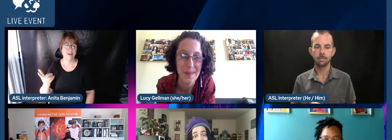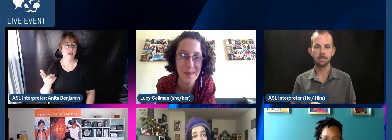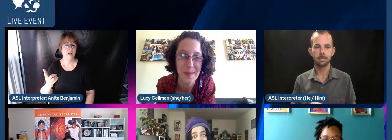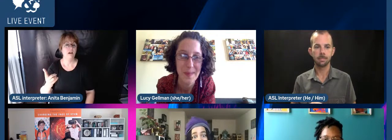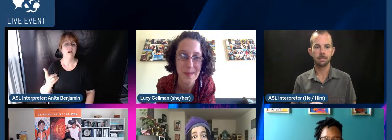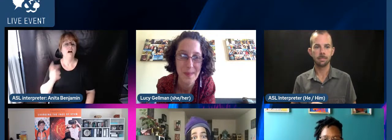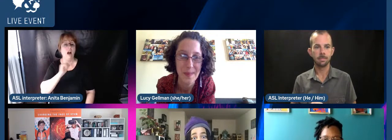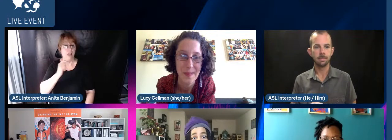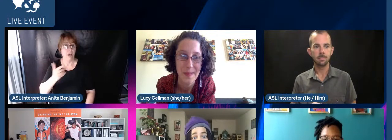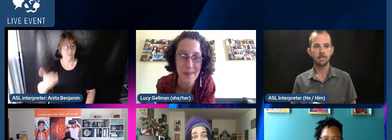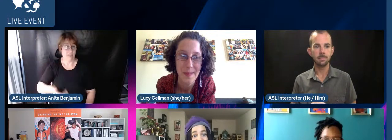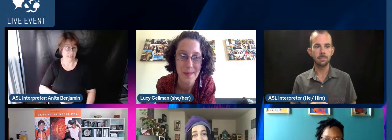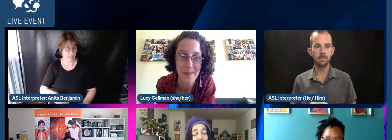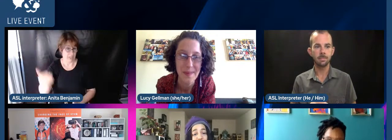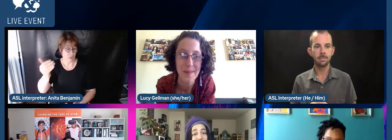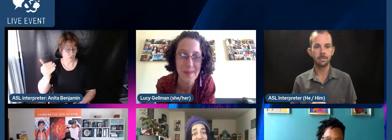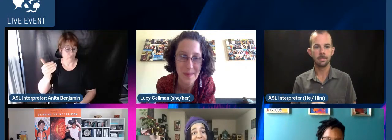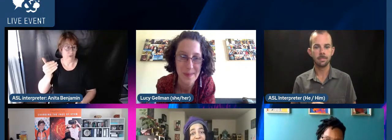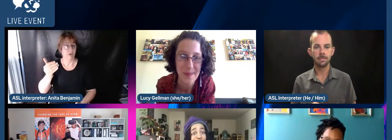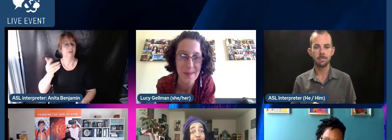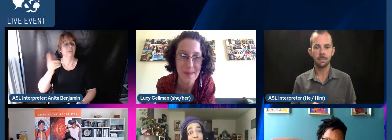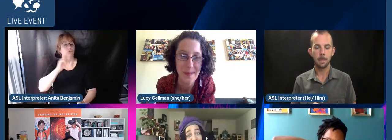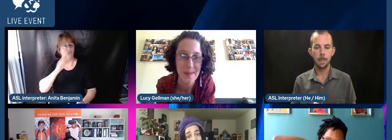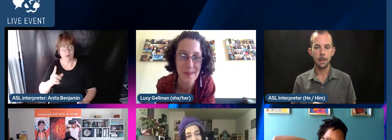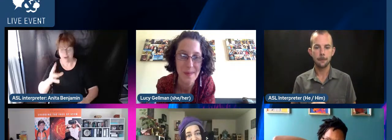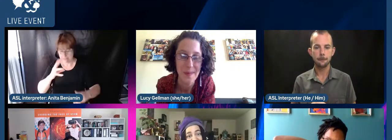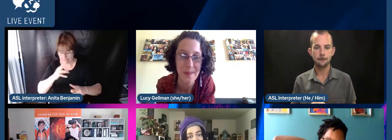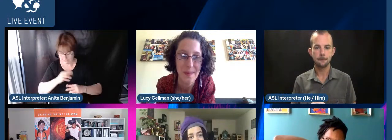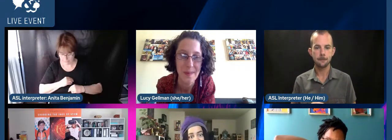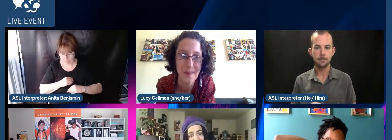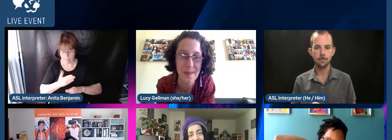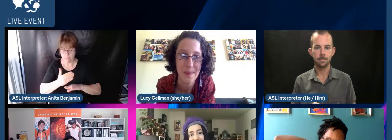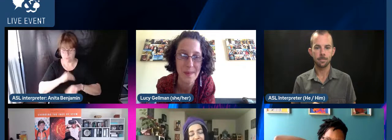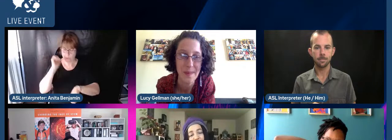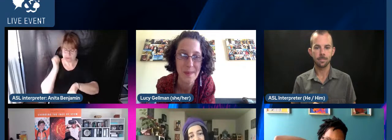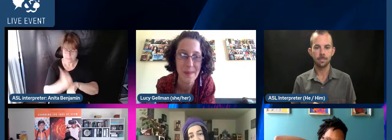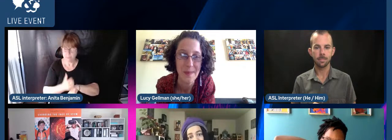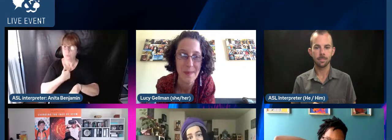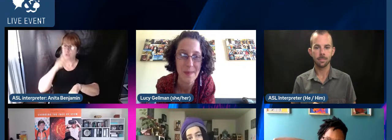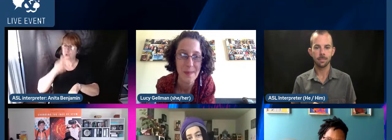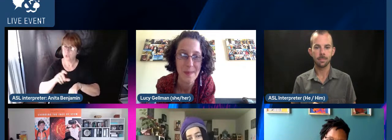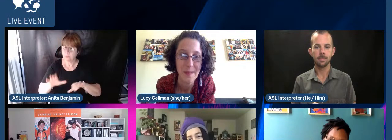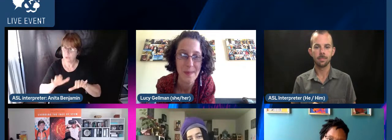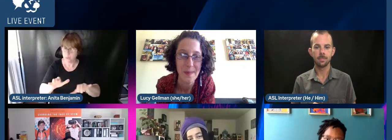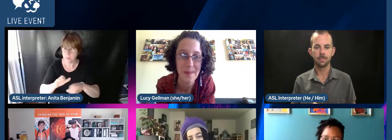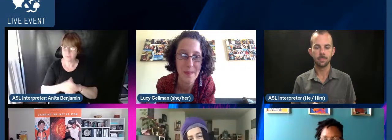we imagine excitingly into what we can and should be doing. I love it. I